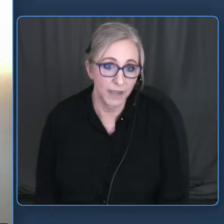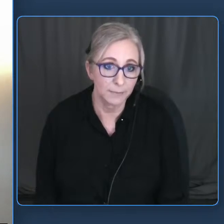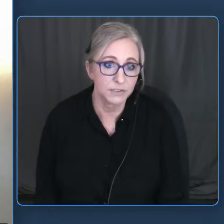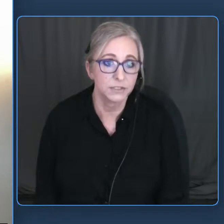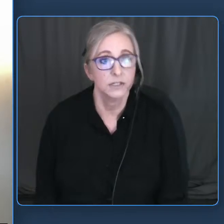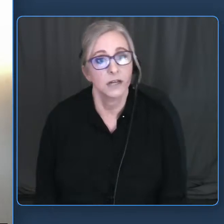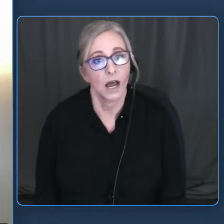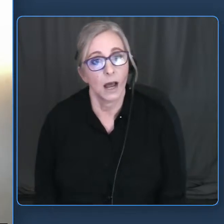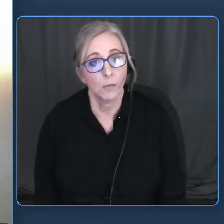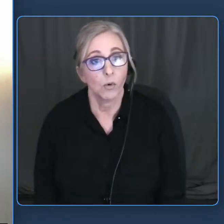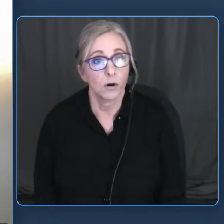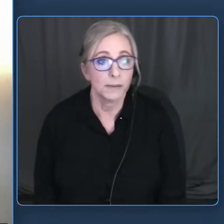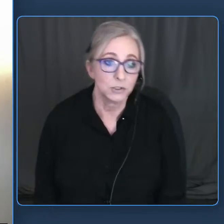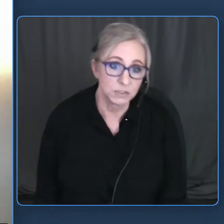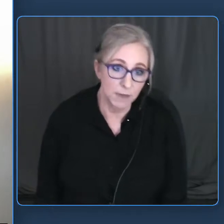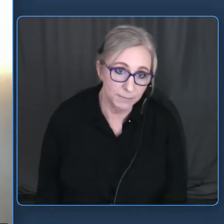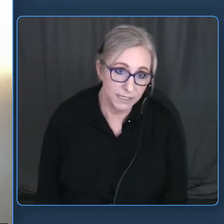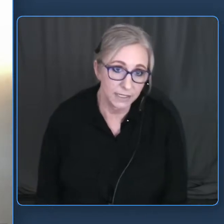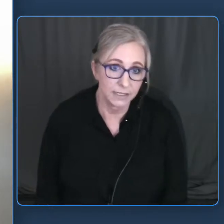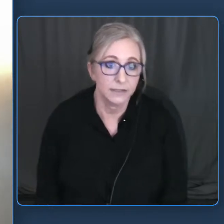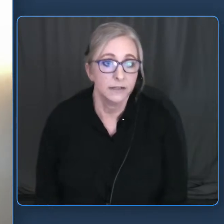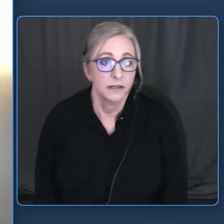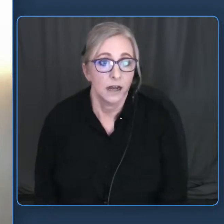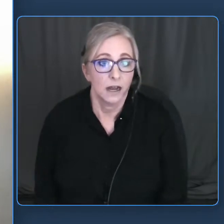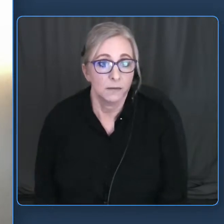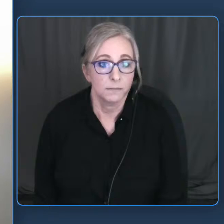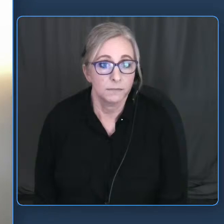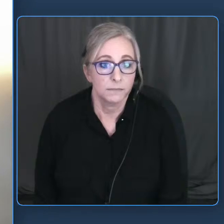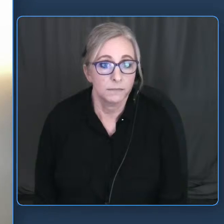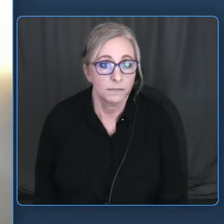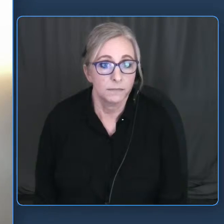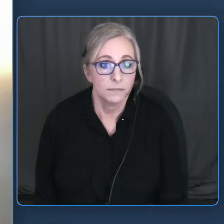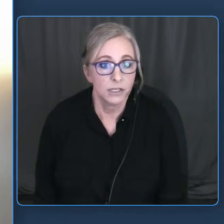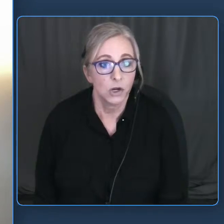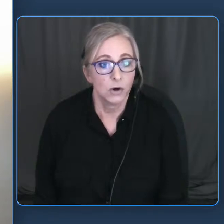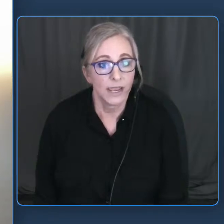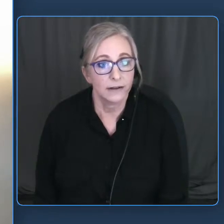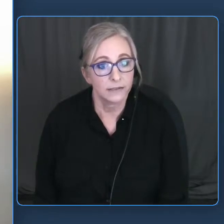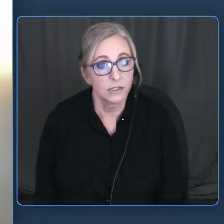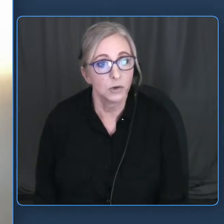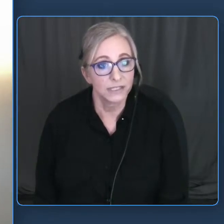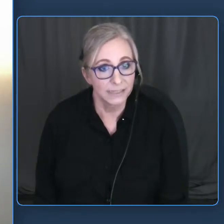be revamped, or maybe do some updating, and